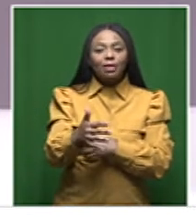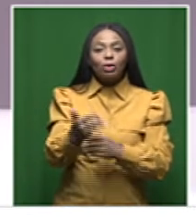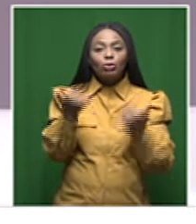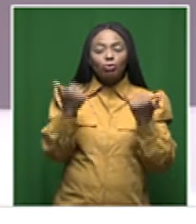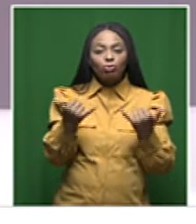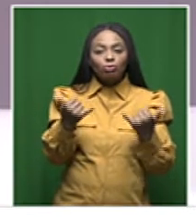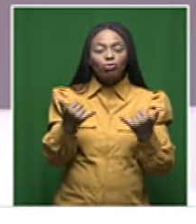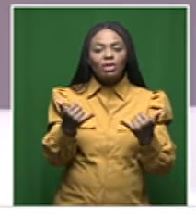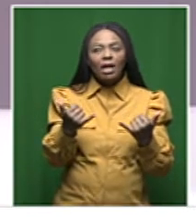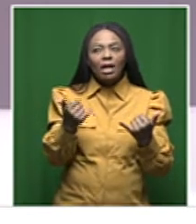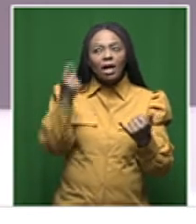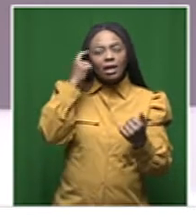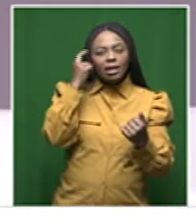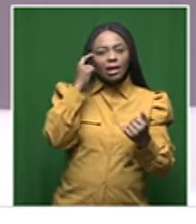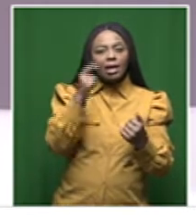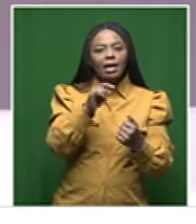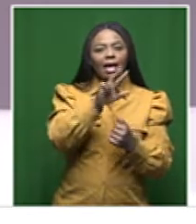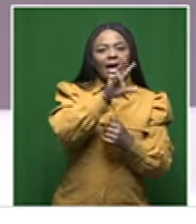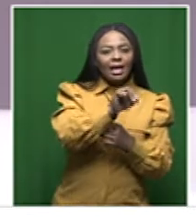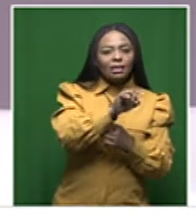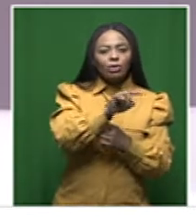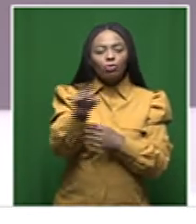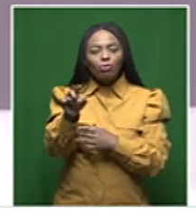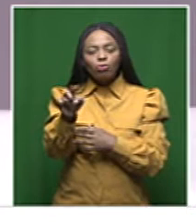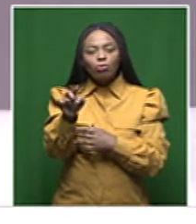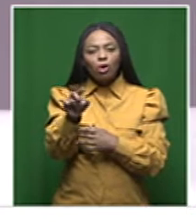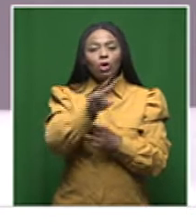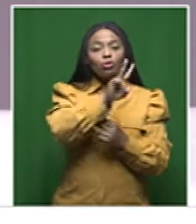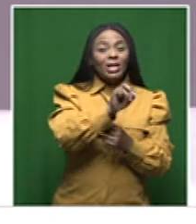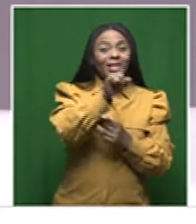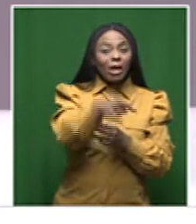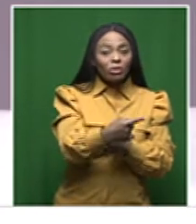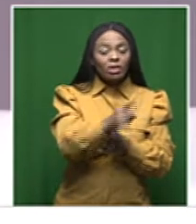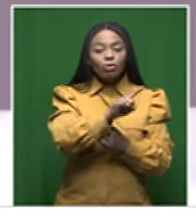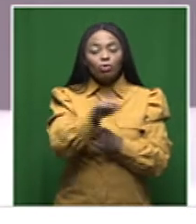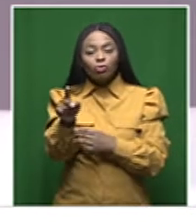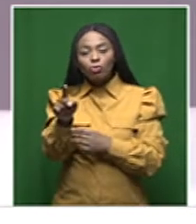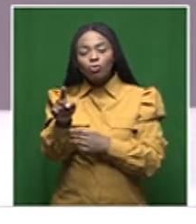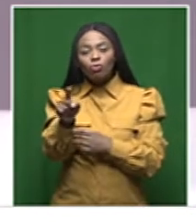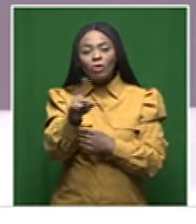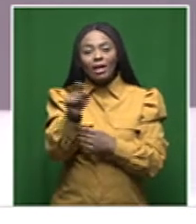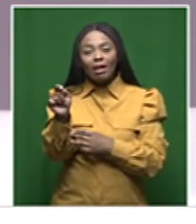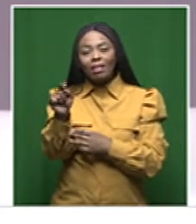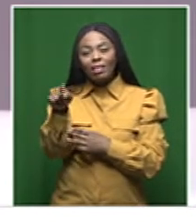it's ranging between 80 and 120,000 rands a cycle.